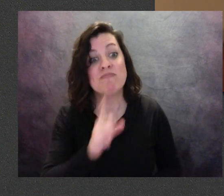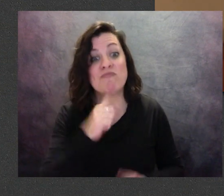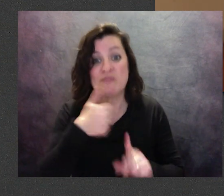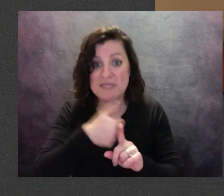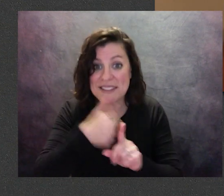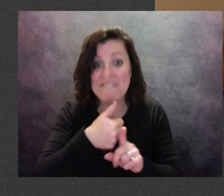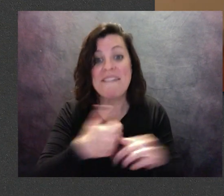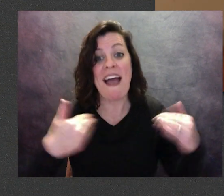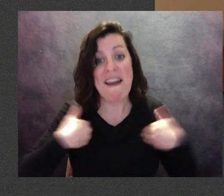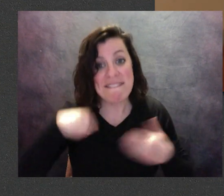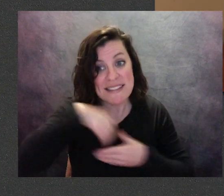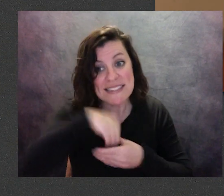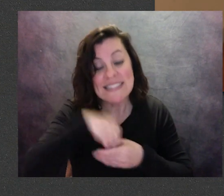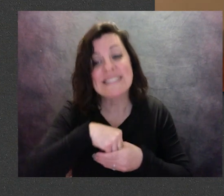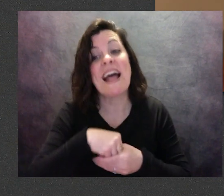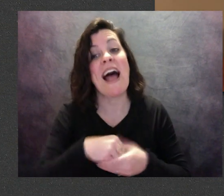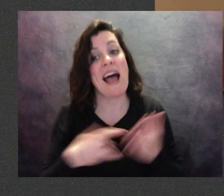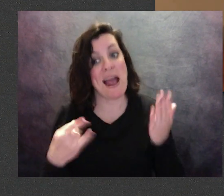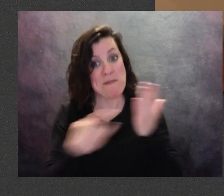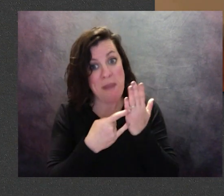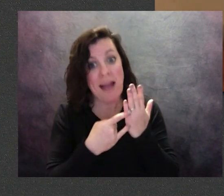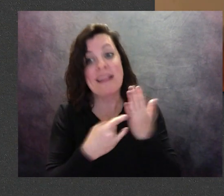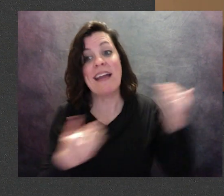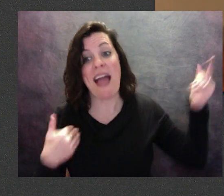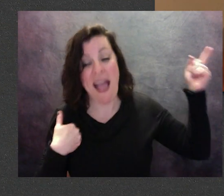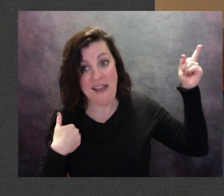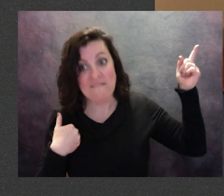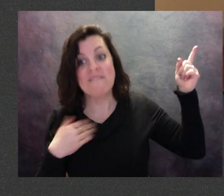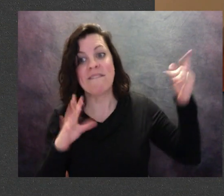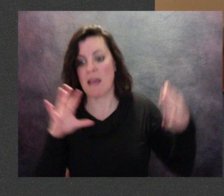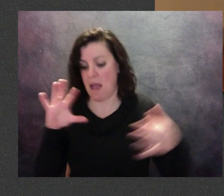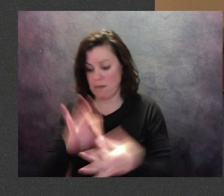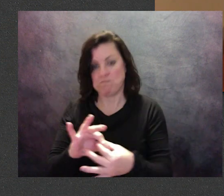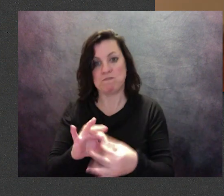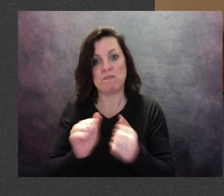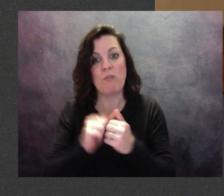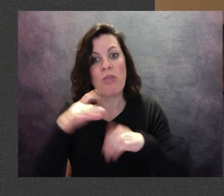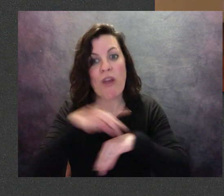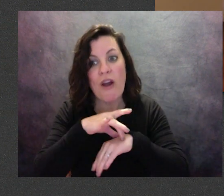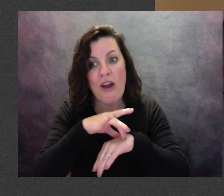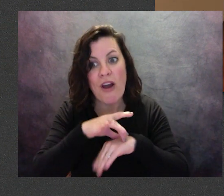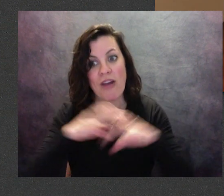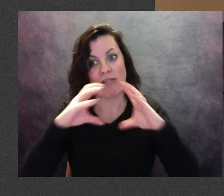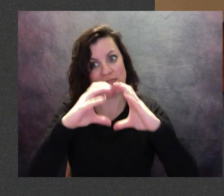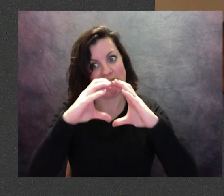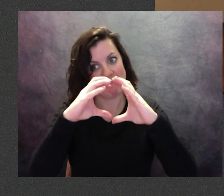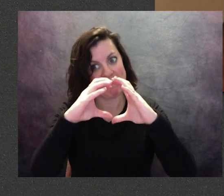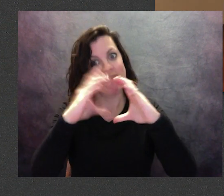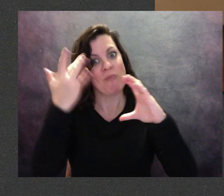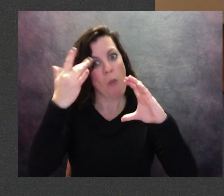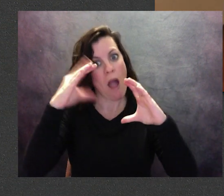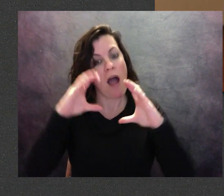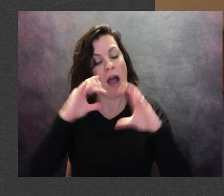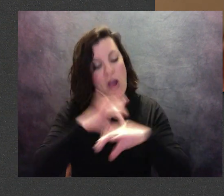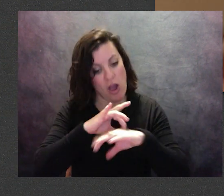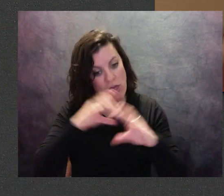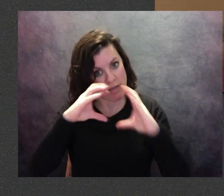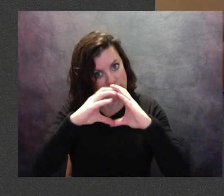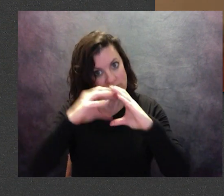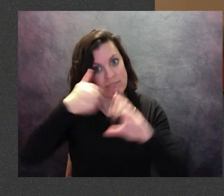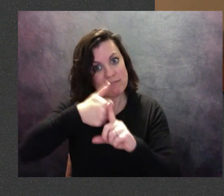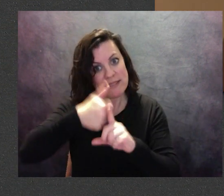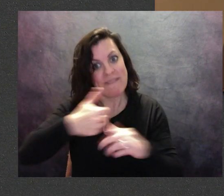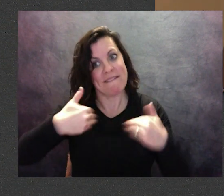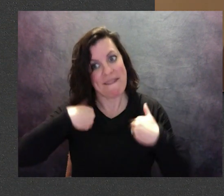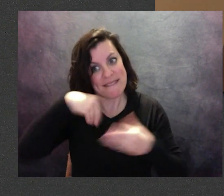magnet. The magnet attracts with the Earth, which is another magnet. Isn't that the